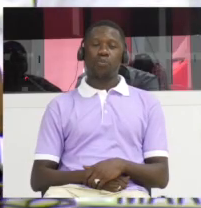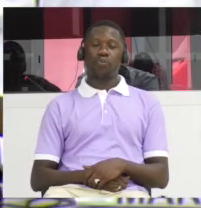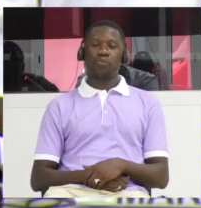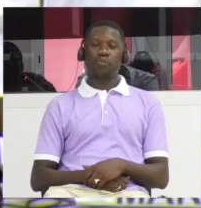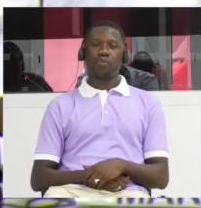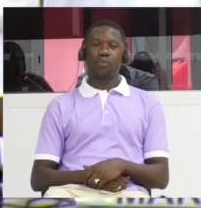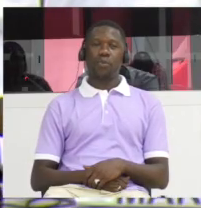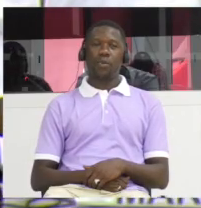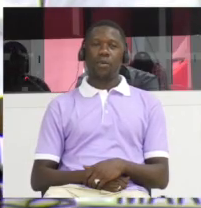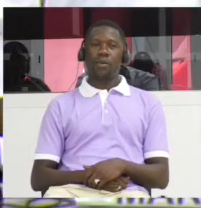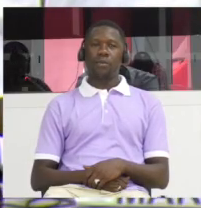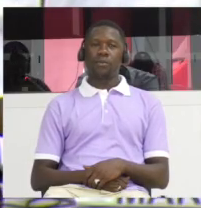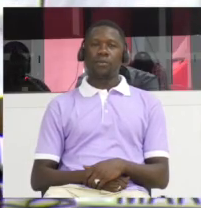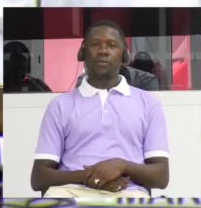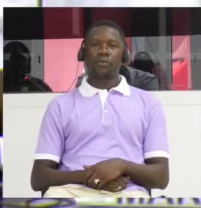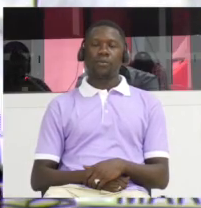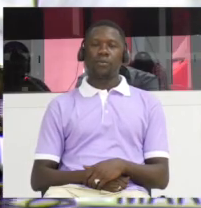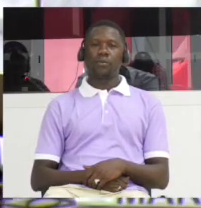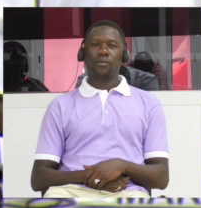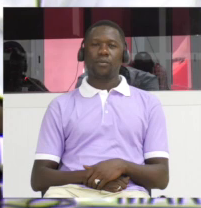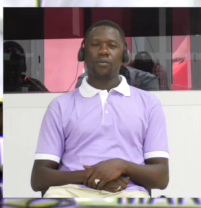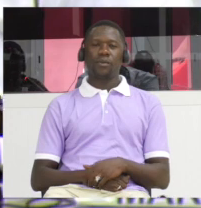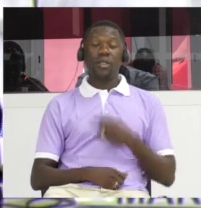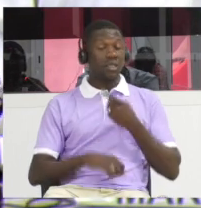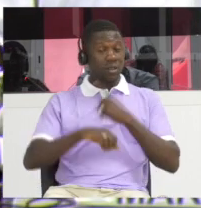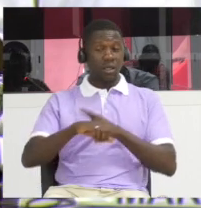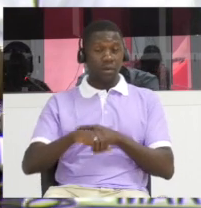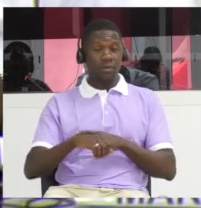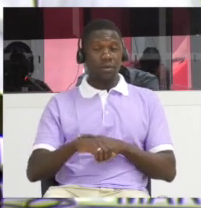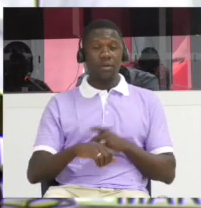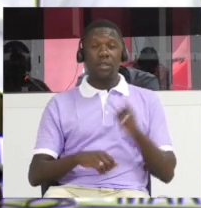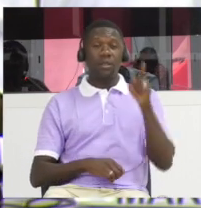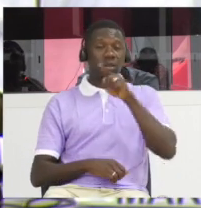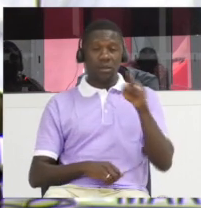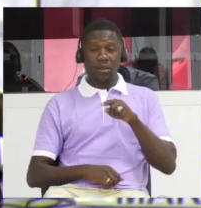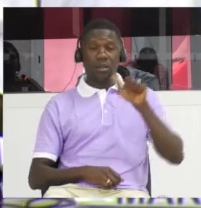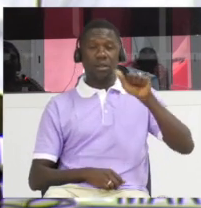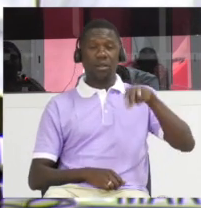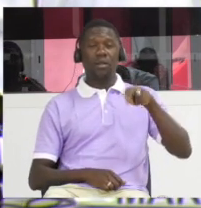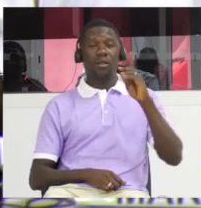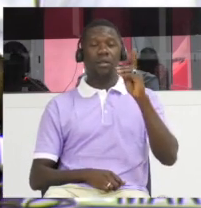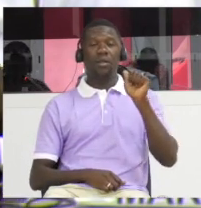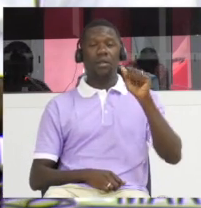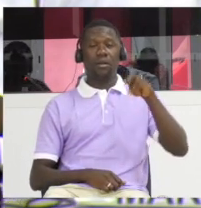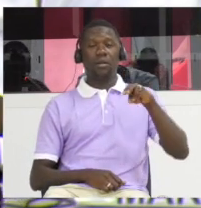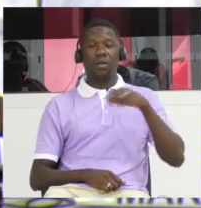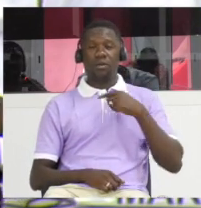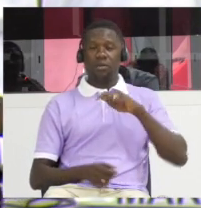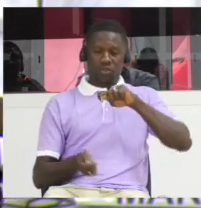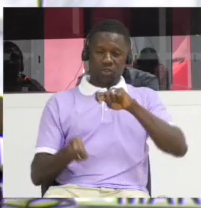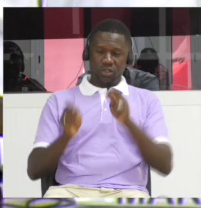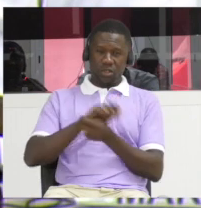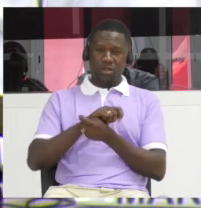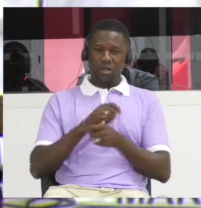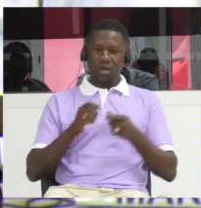At this stage, the gendarmerie had already been transformed, and parts of the